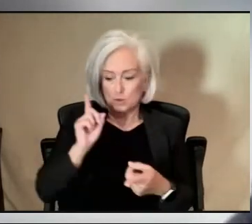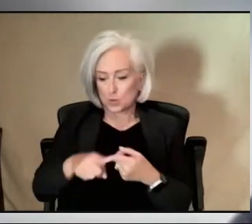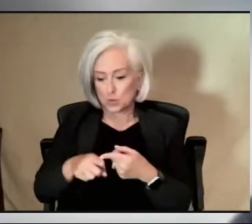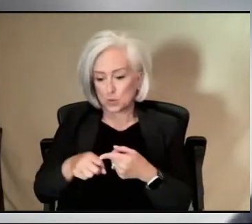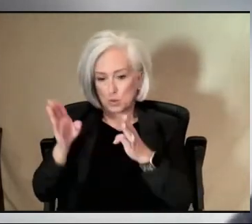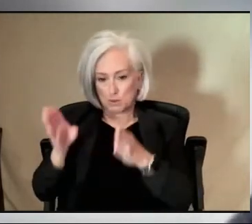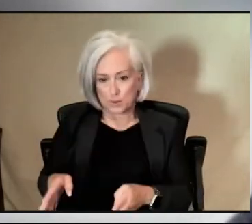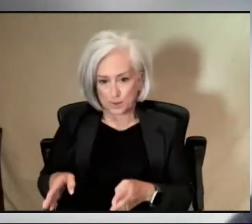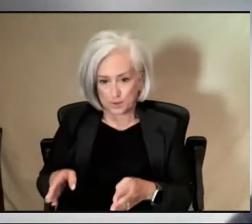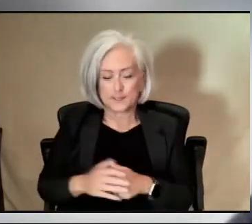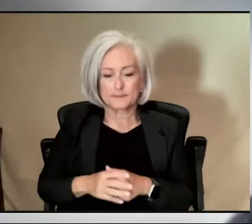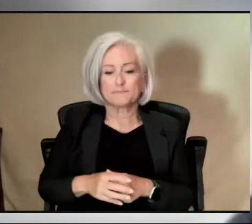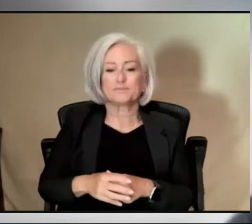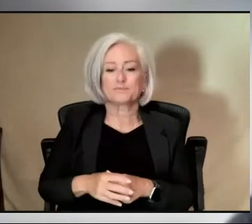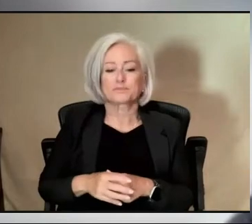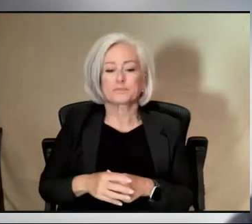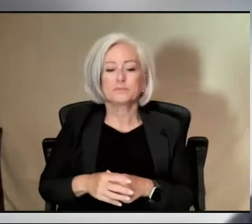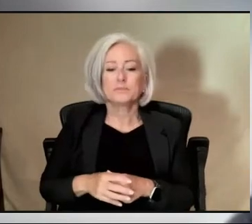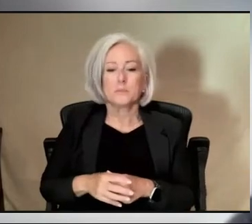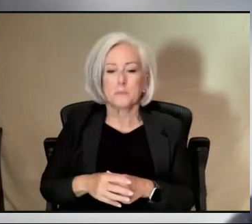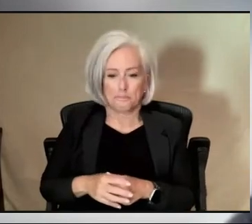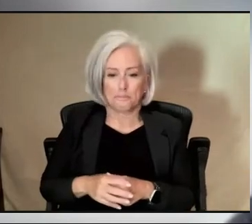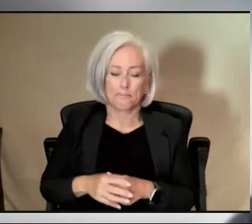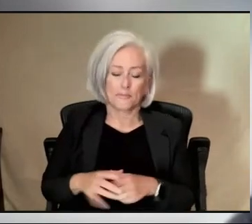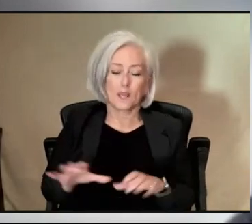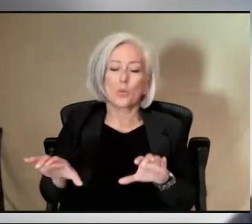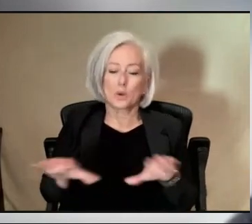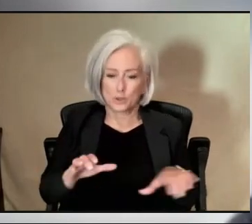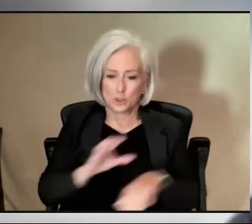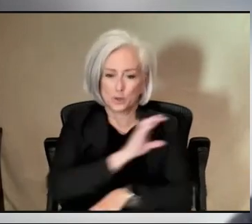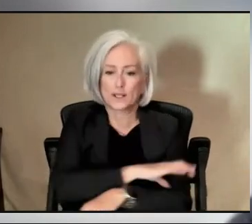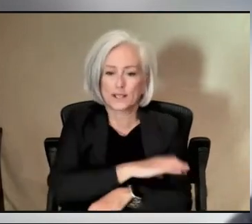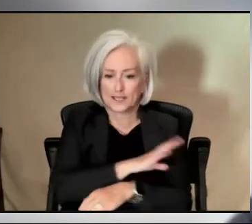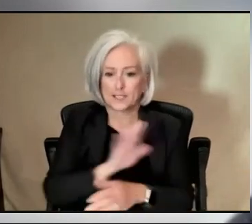when we are practicing our clinical medicine.